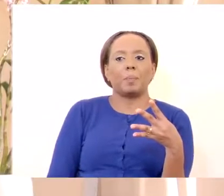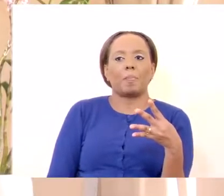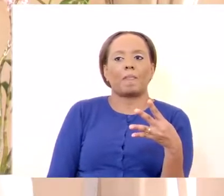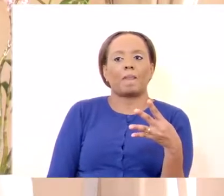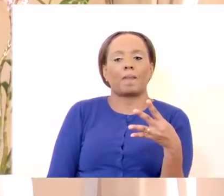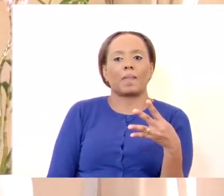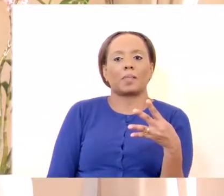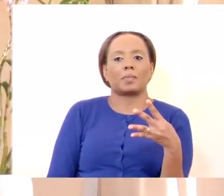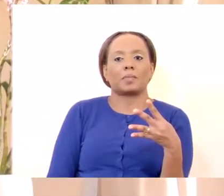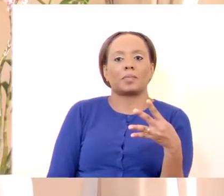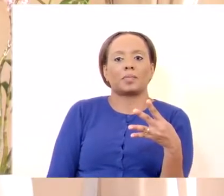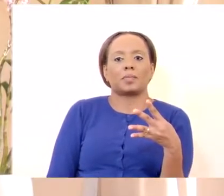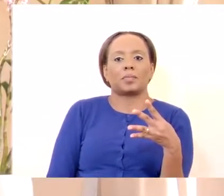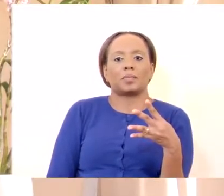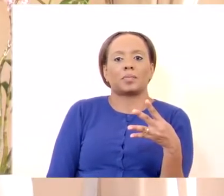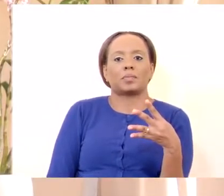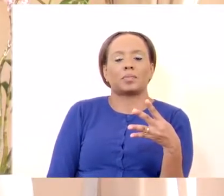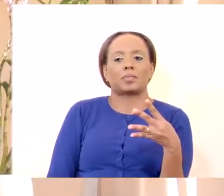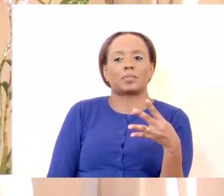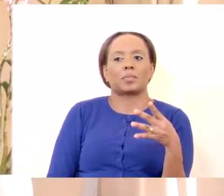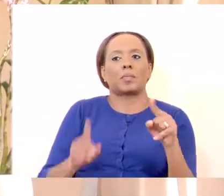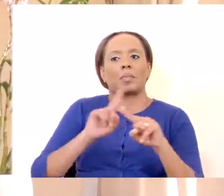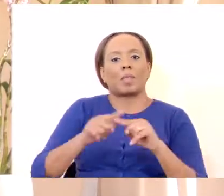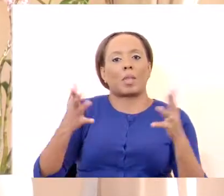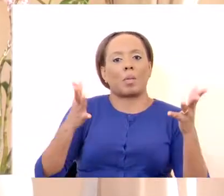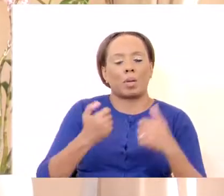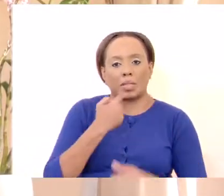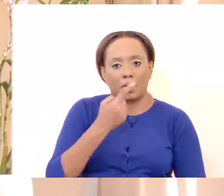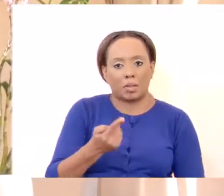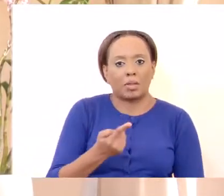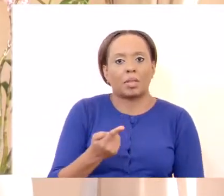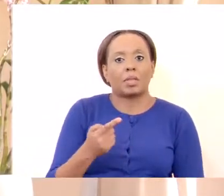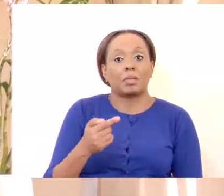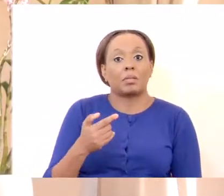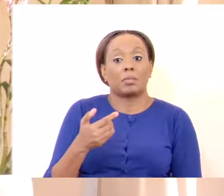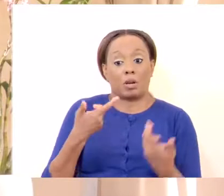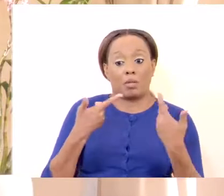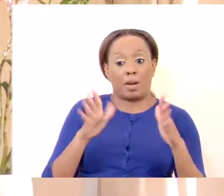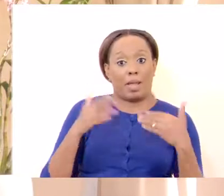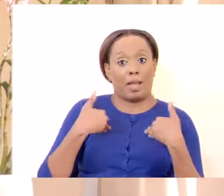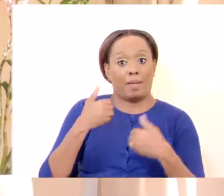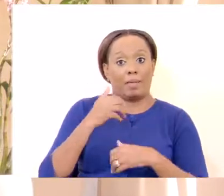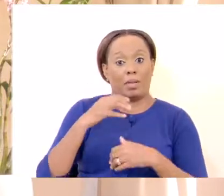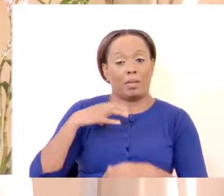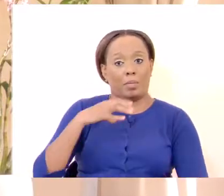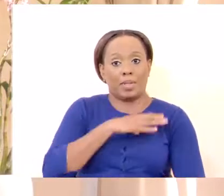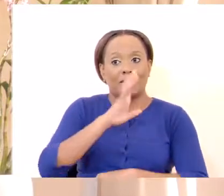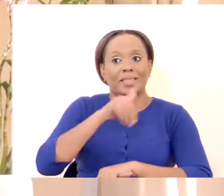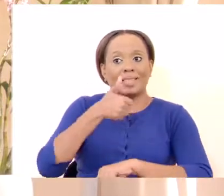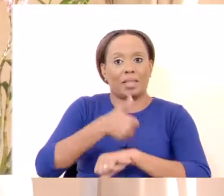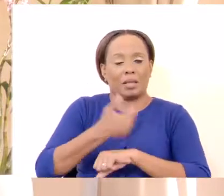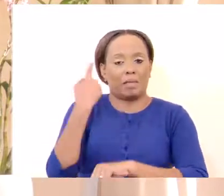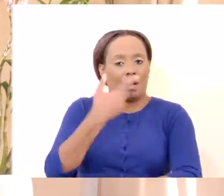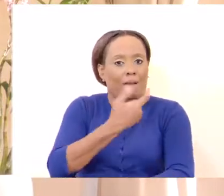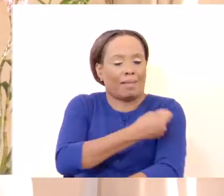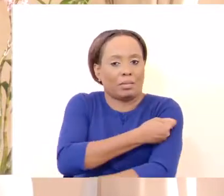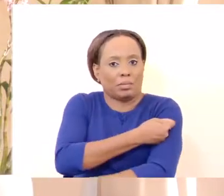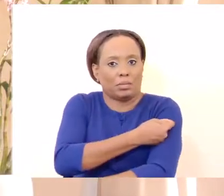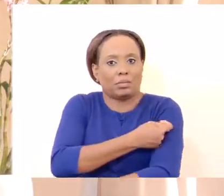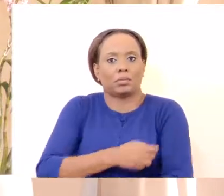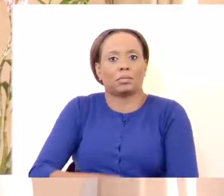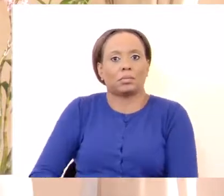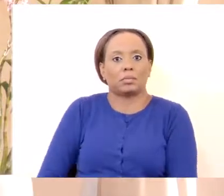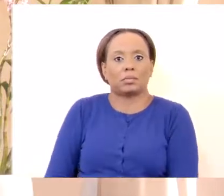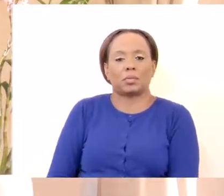you that there is a coordinating committee that is dealing with vaccinations, although the ministry is